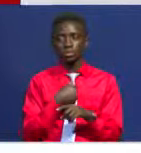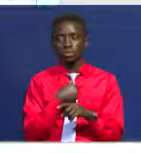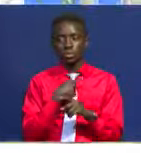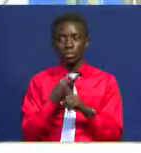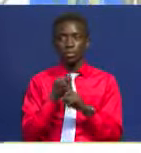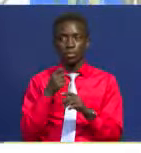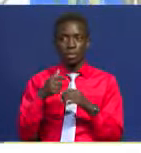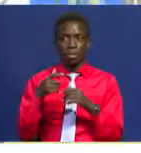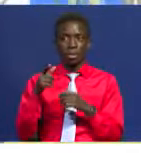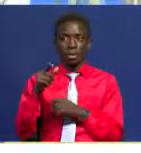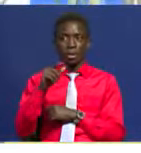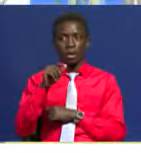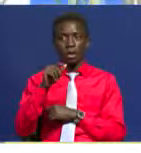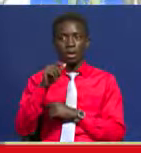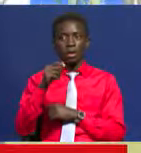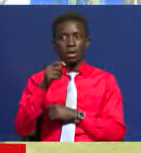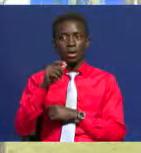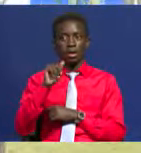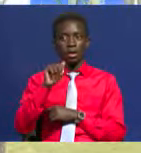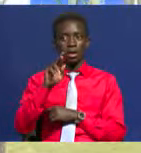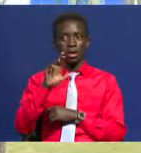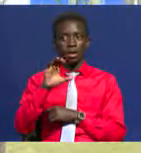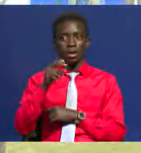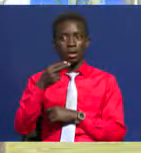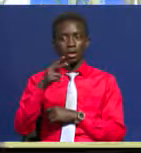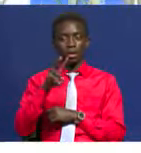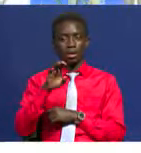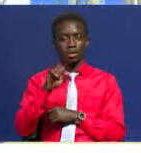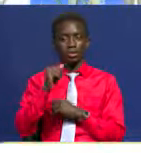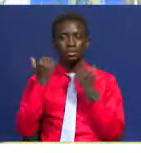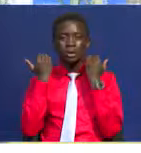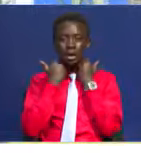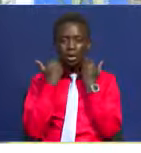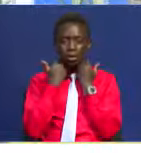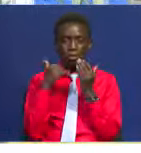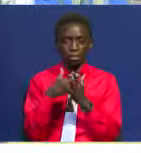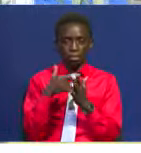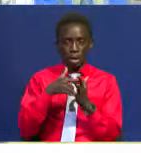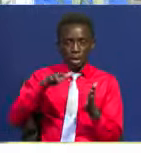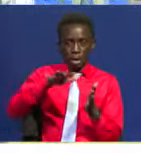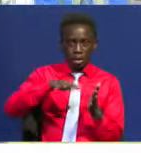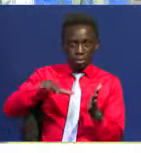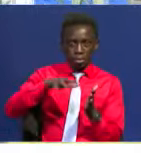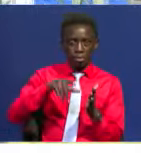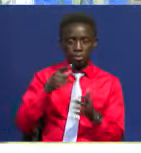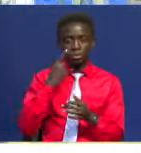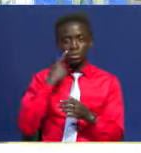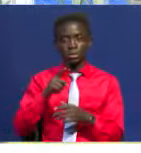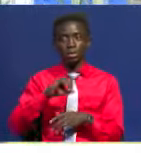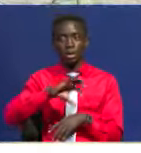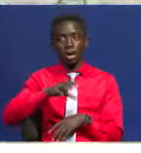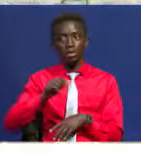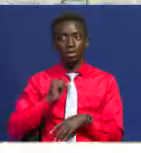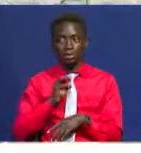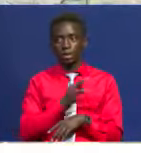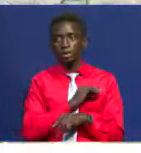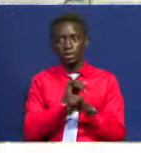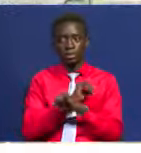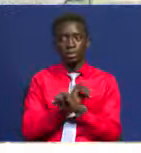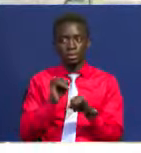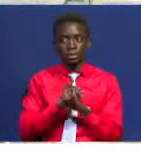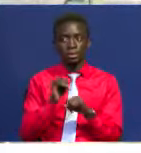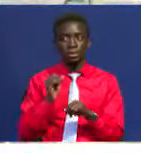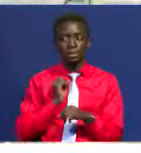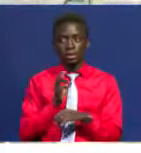Archives area, the famous bus stop at Kencom, we did see a lot of county staff, the cleaning staff from the Nairobi